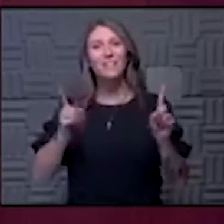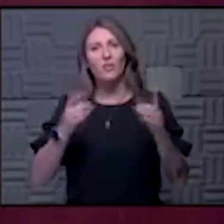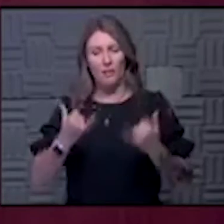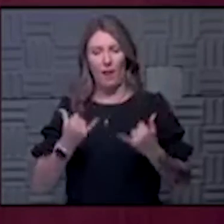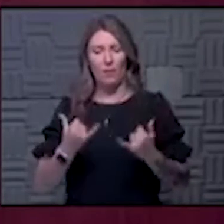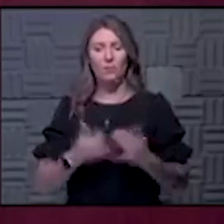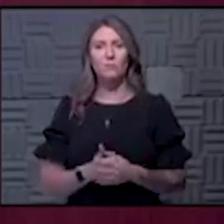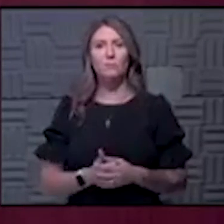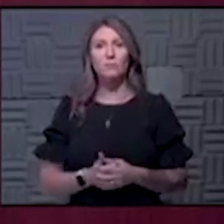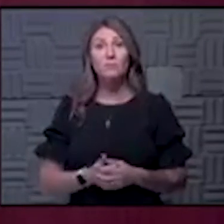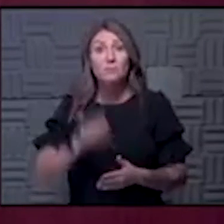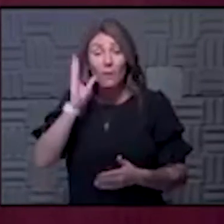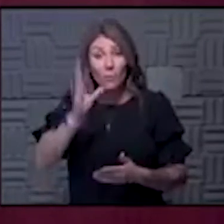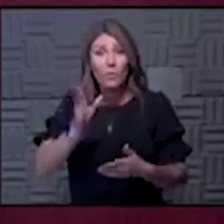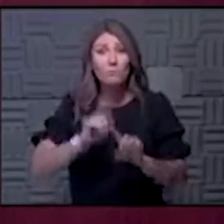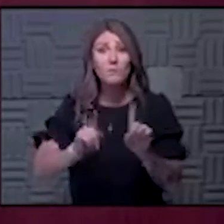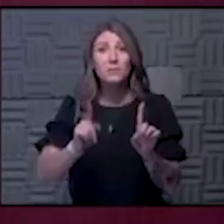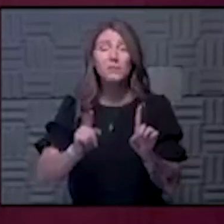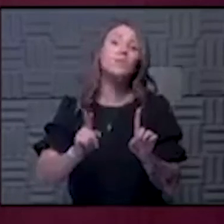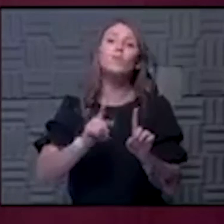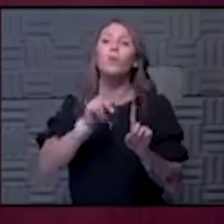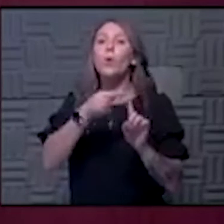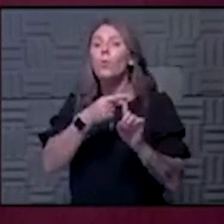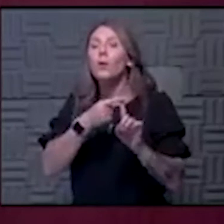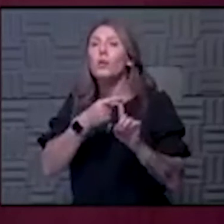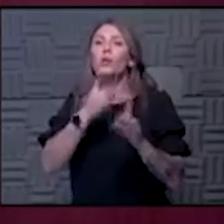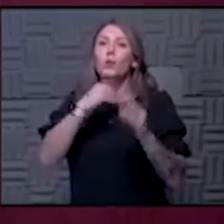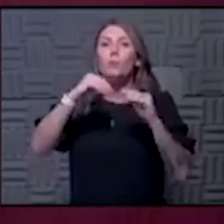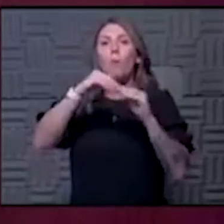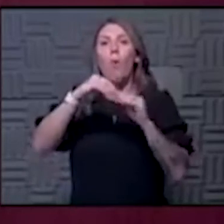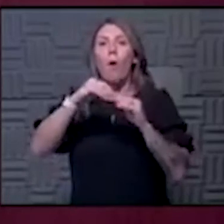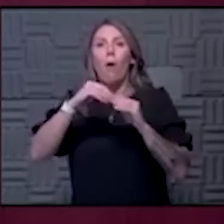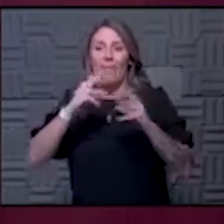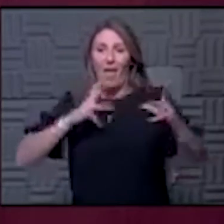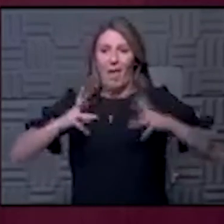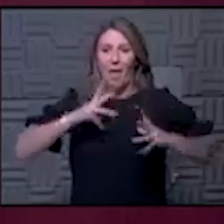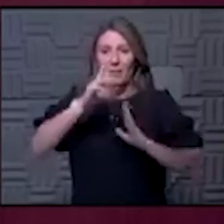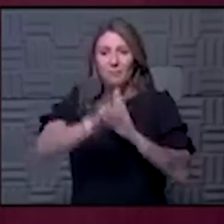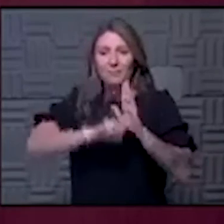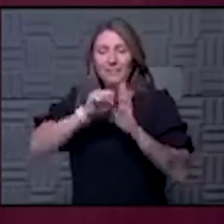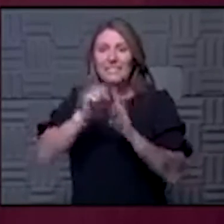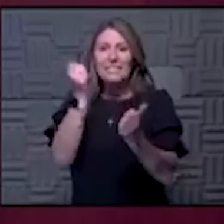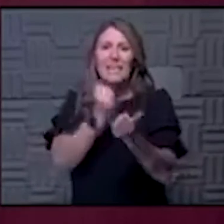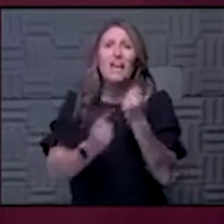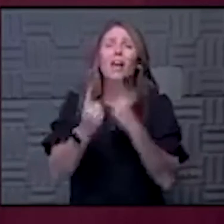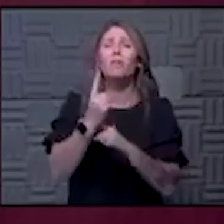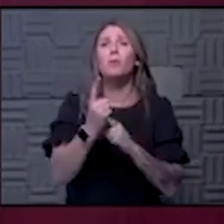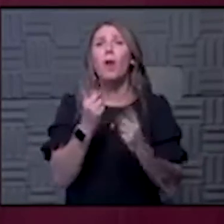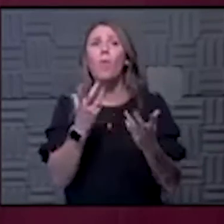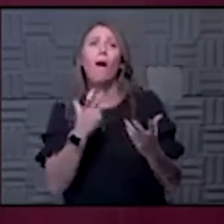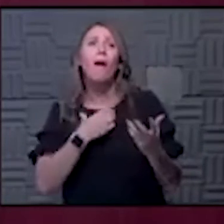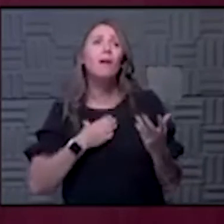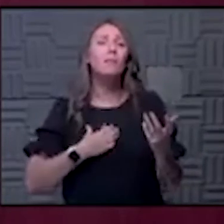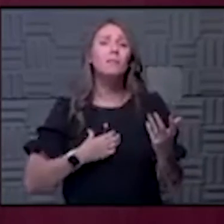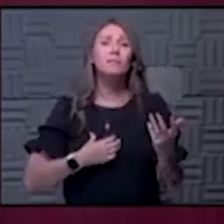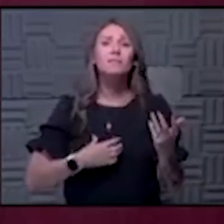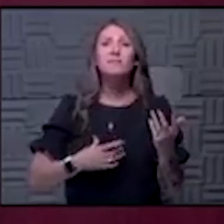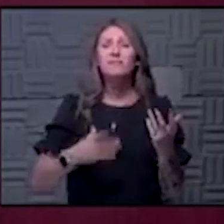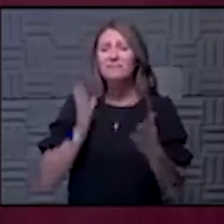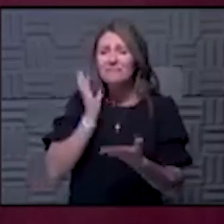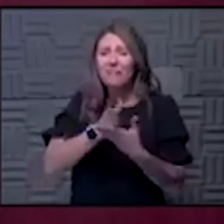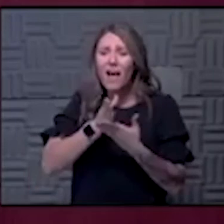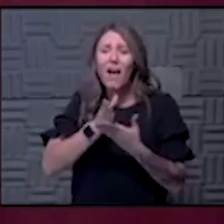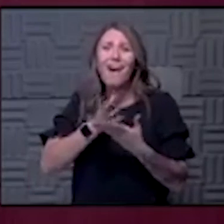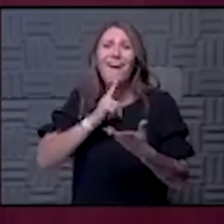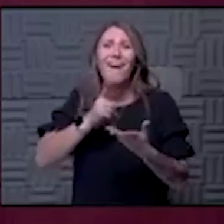things are going to be. And as we get into the holiday season, I think it's a time when everybody wants to break from this